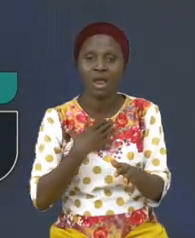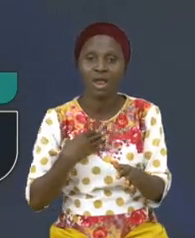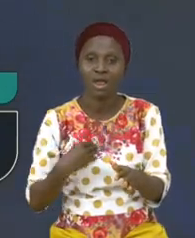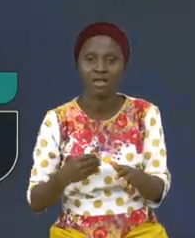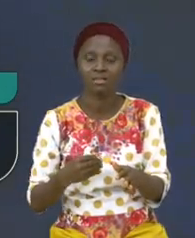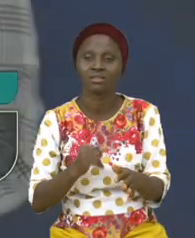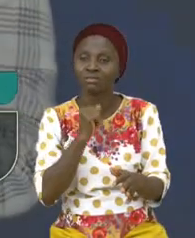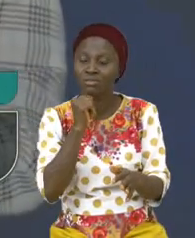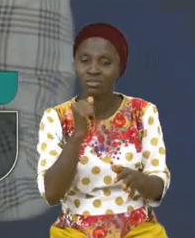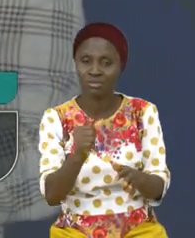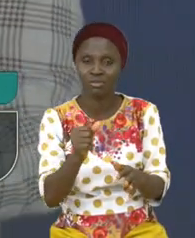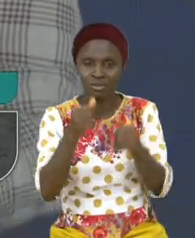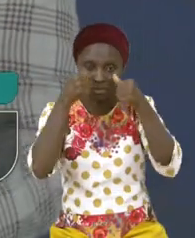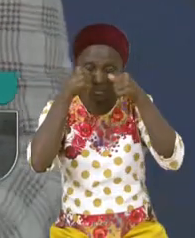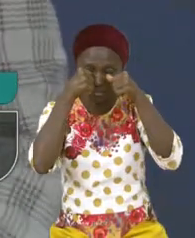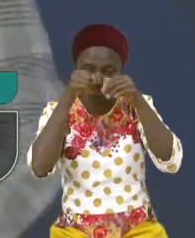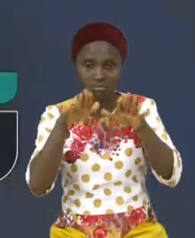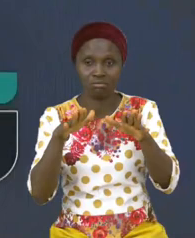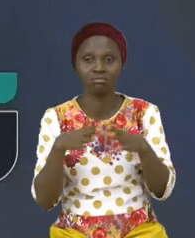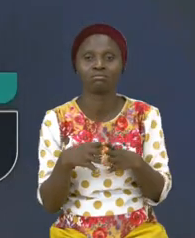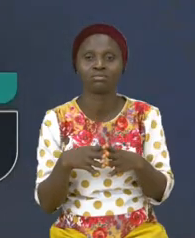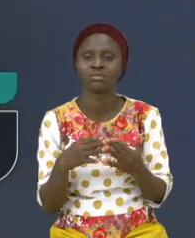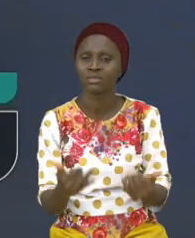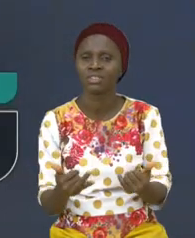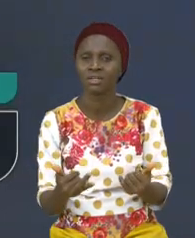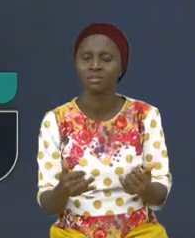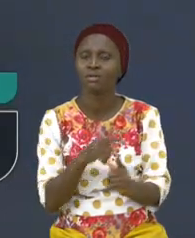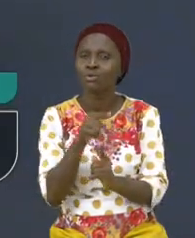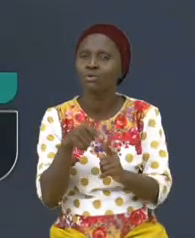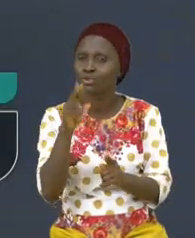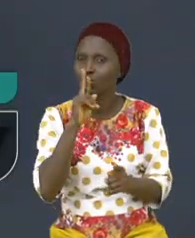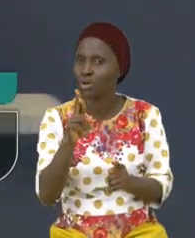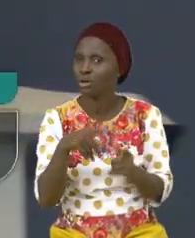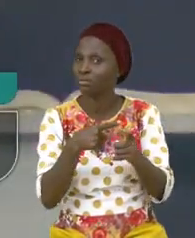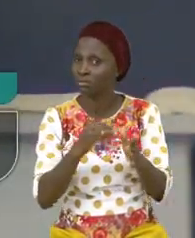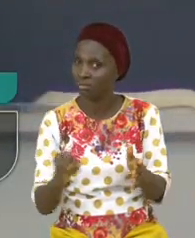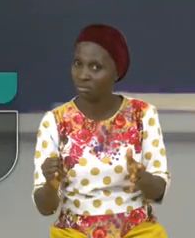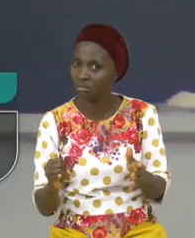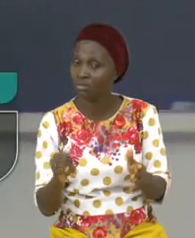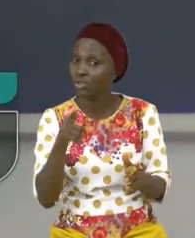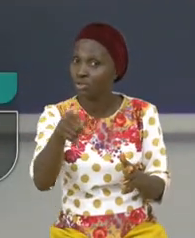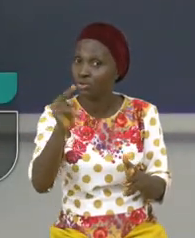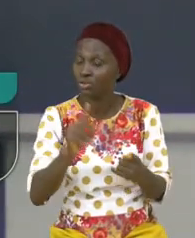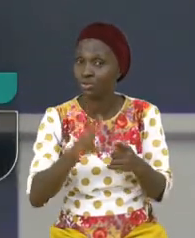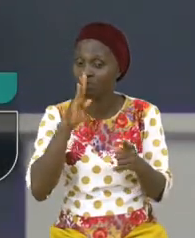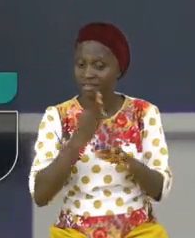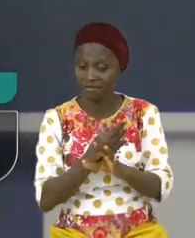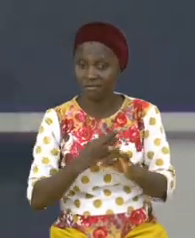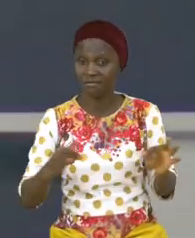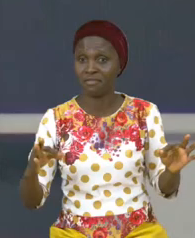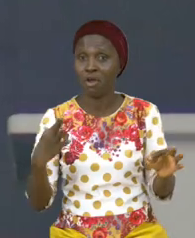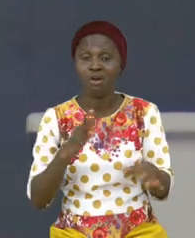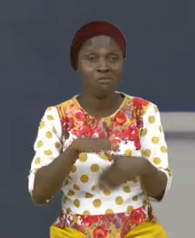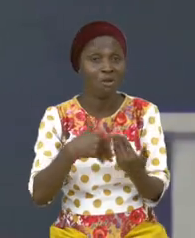shall not faint. Now, when you are running, you have to be free of